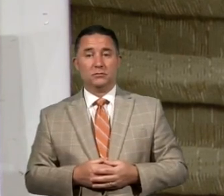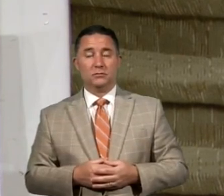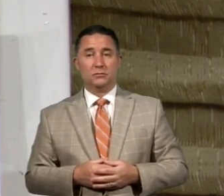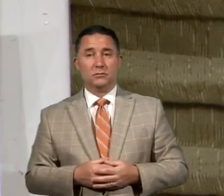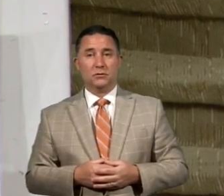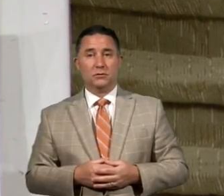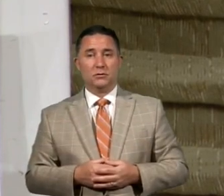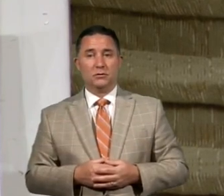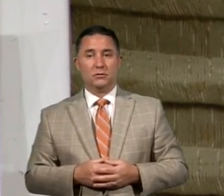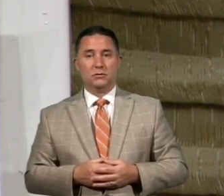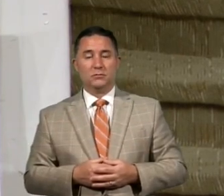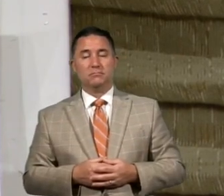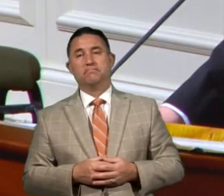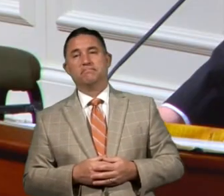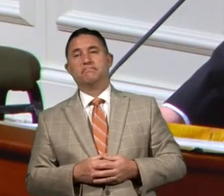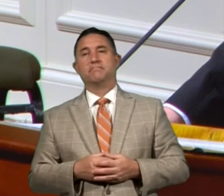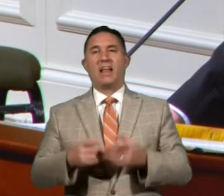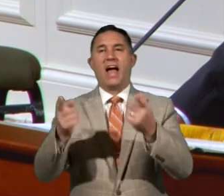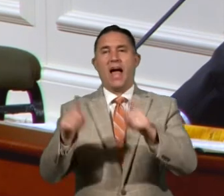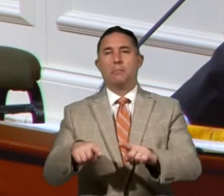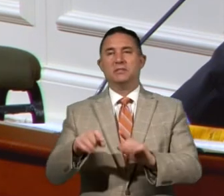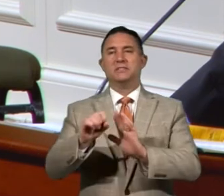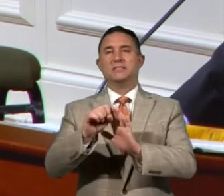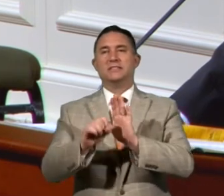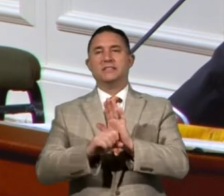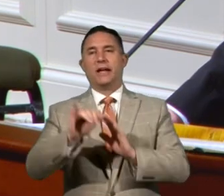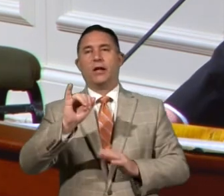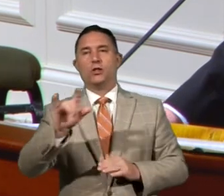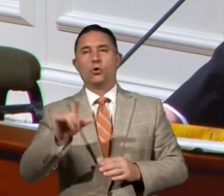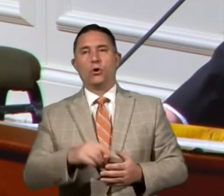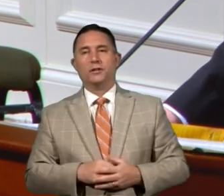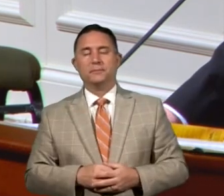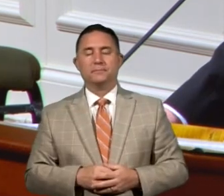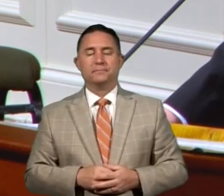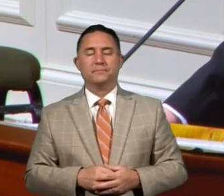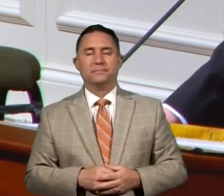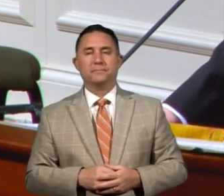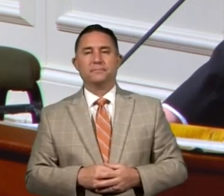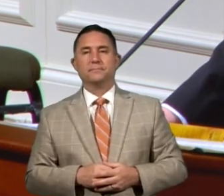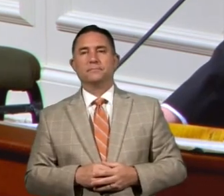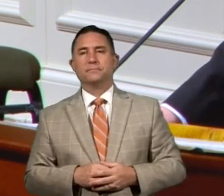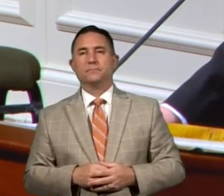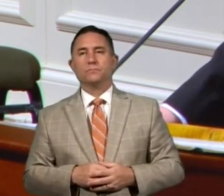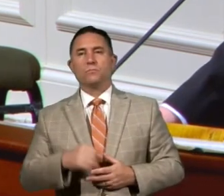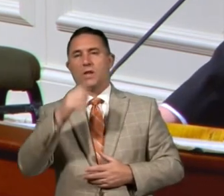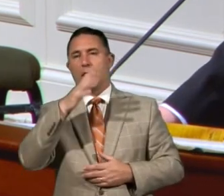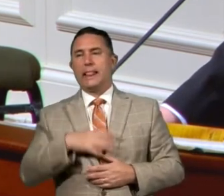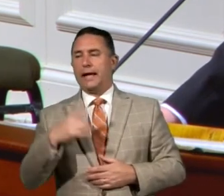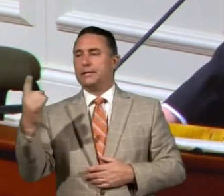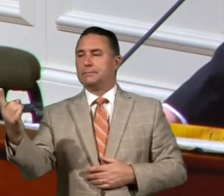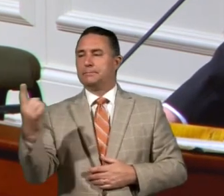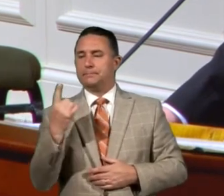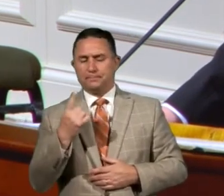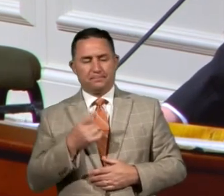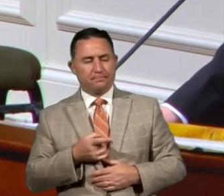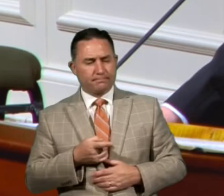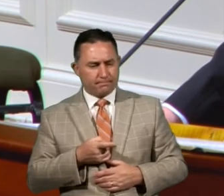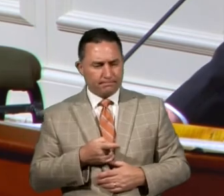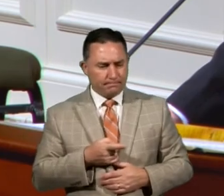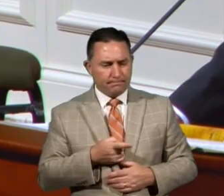It was in the state of Illinois. And a lady came up to me and she said,